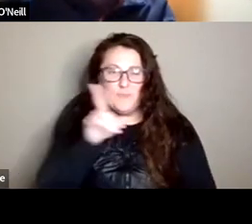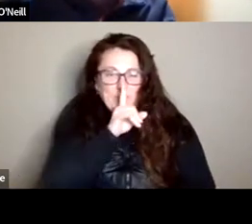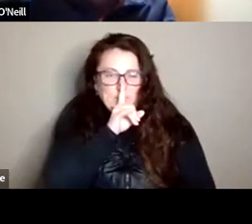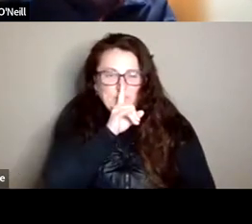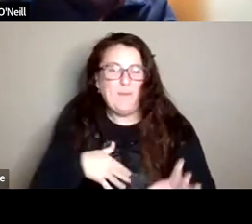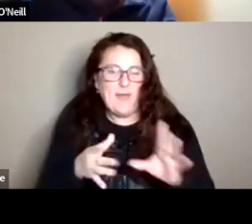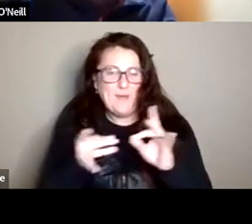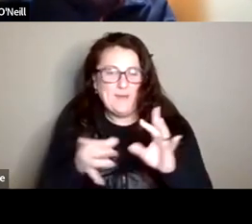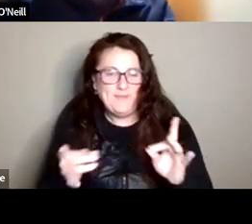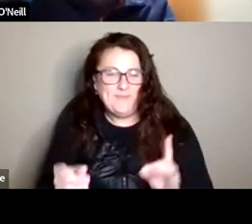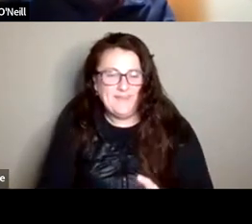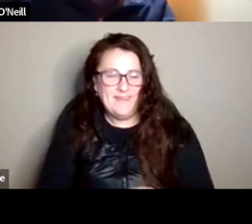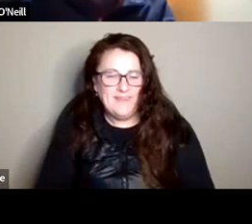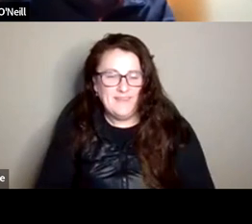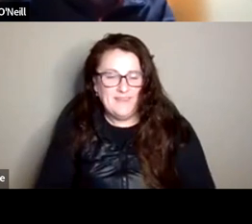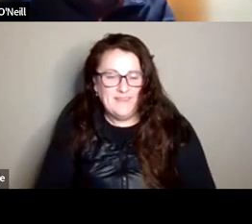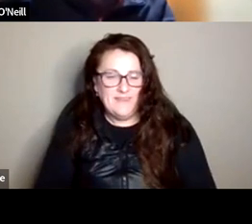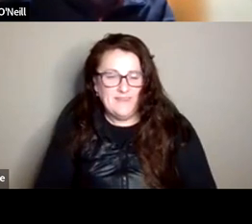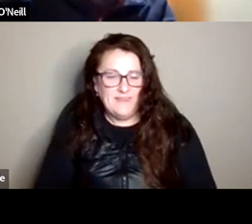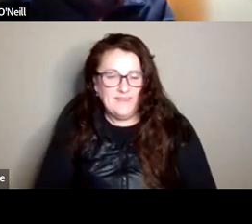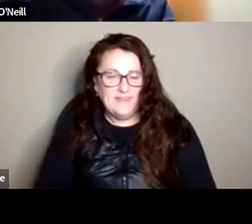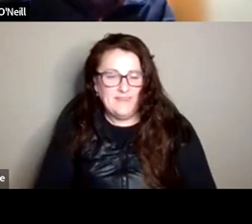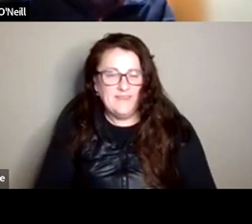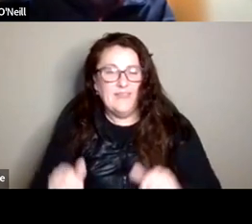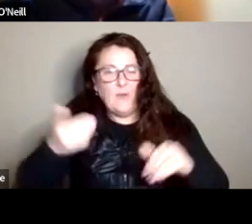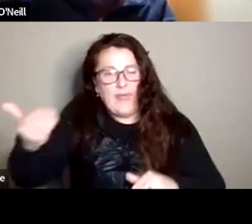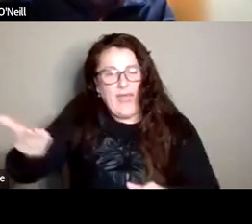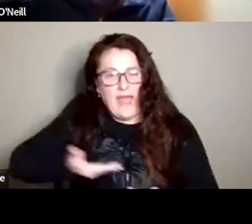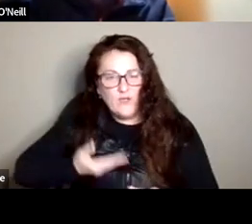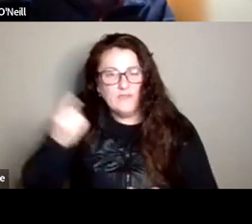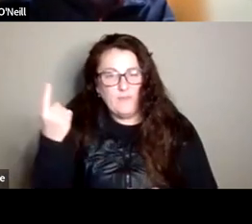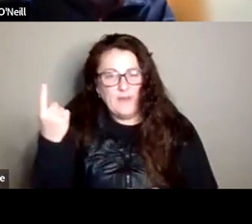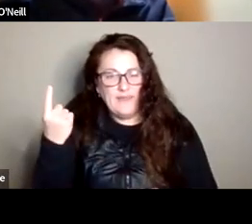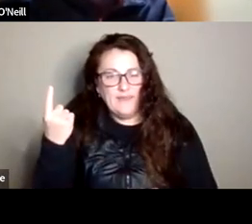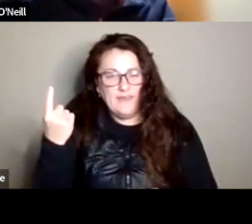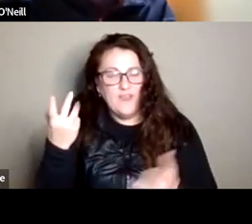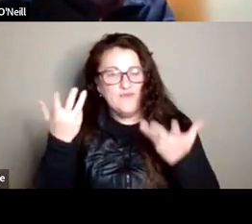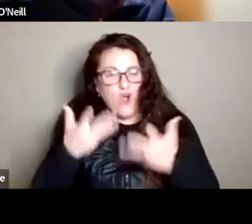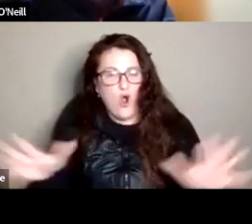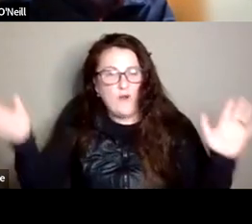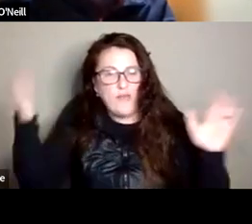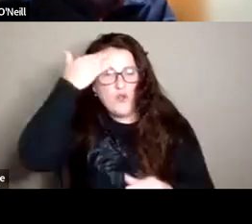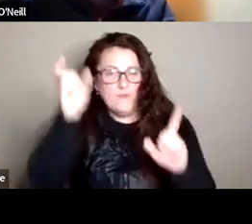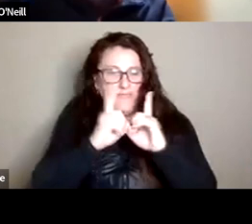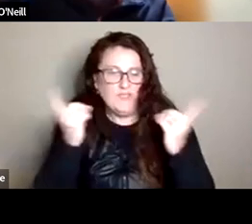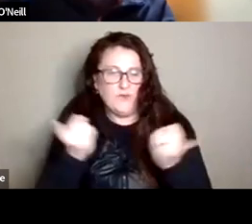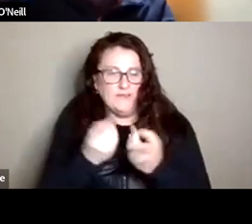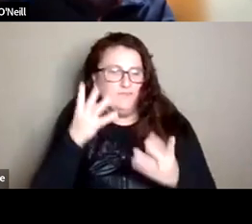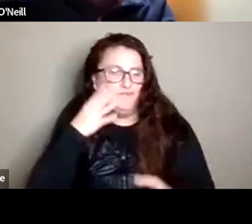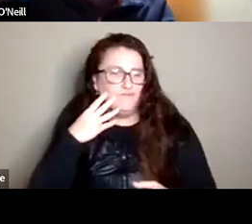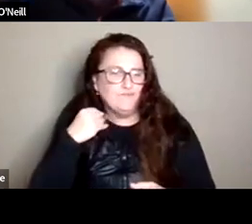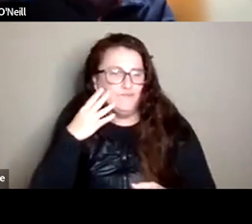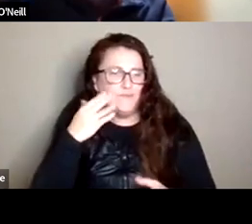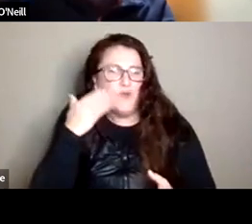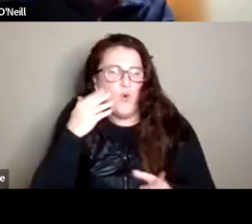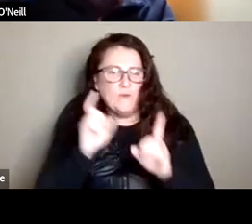My comment is, can we hire somebody that already knows the district and is familiar with